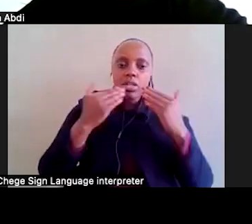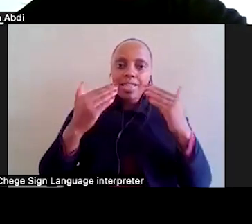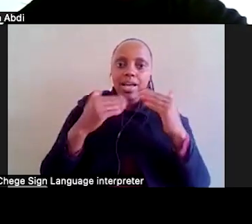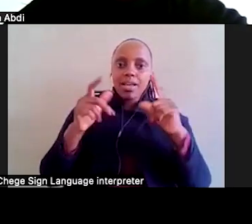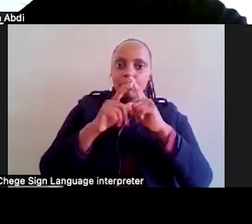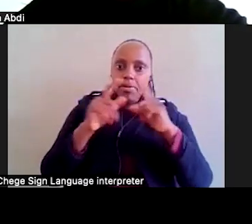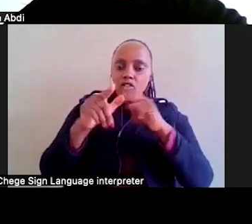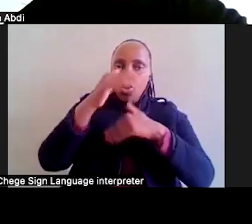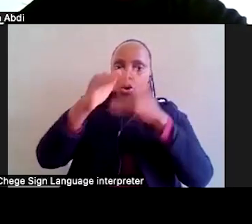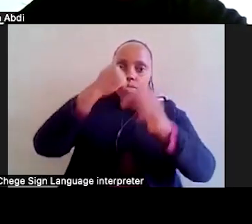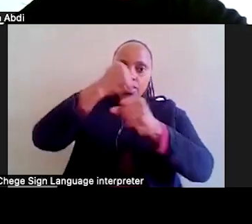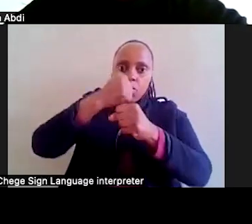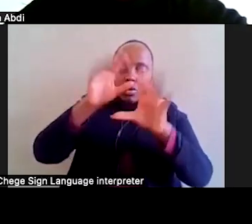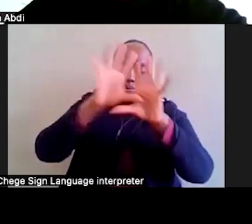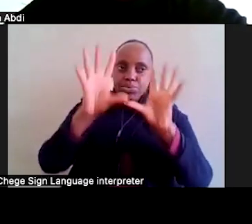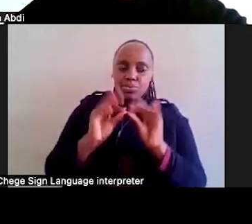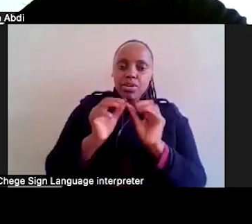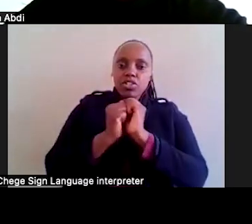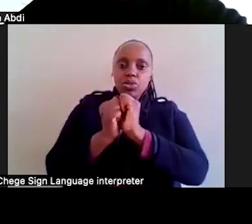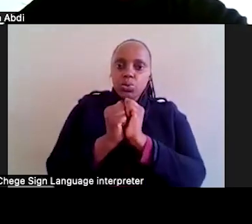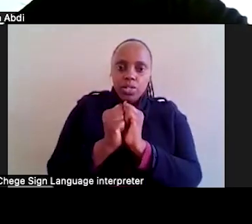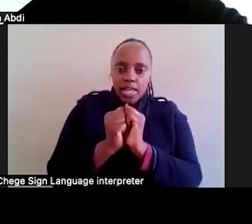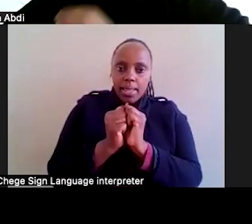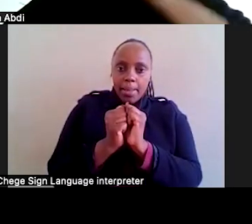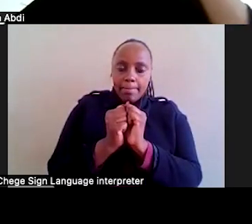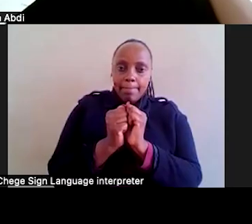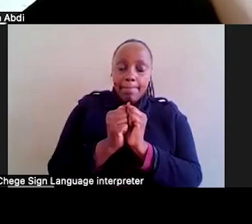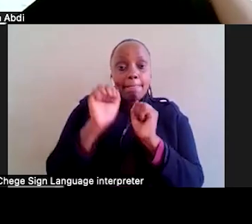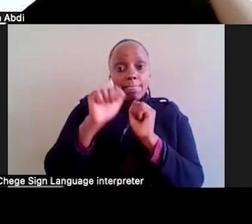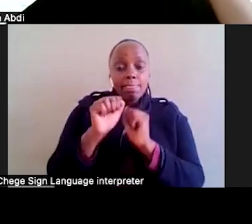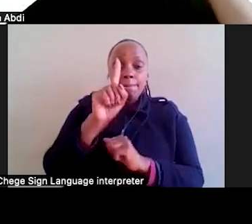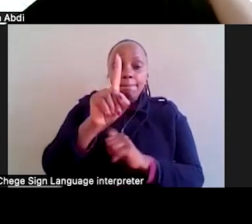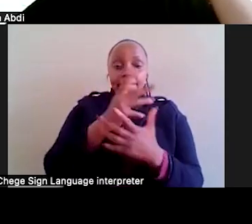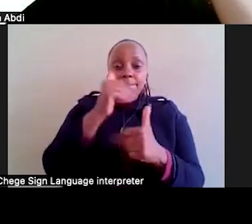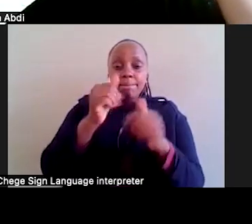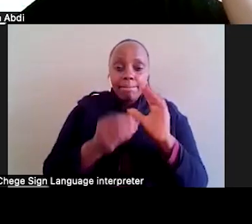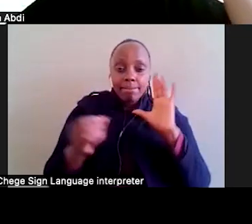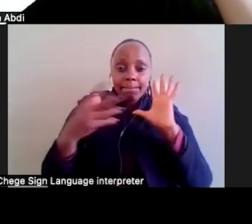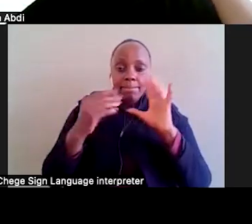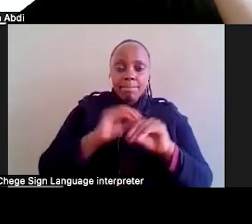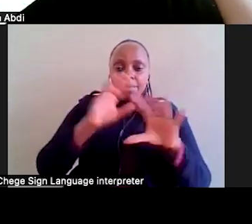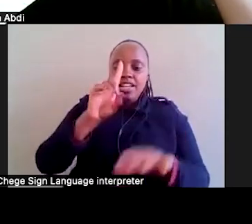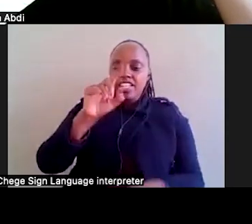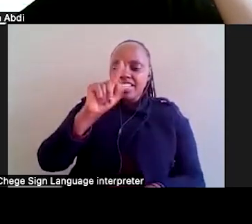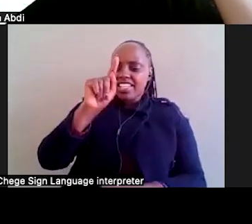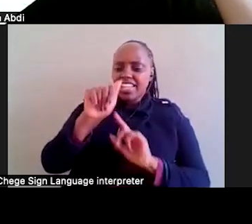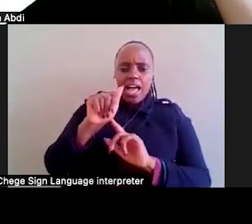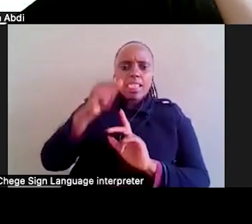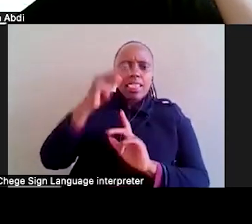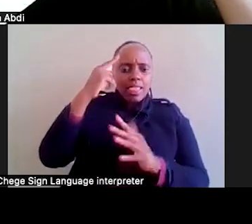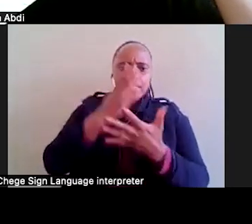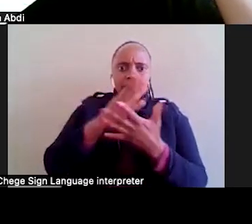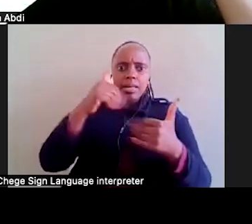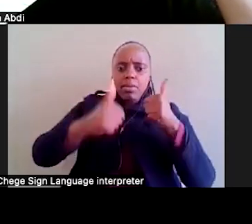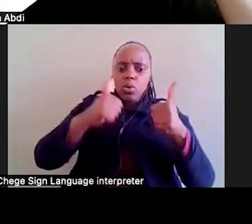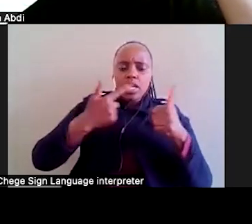the efforts that you're putting together. And and one thing that comes out clear, data. I think it's something that